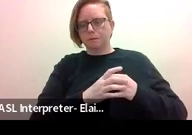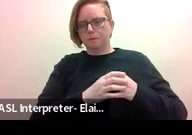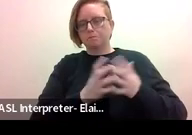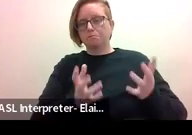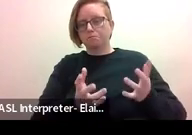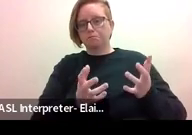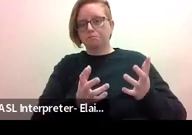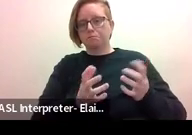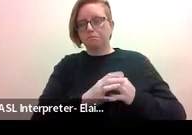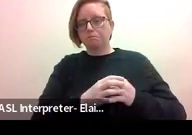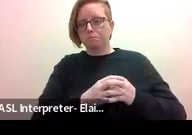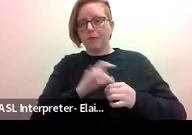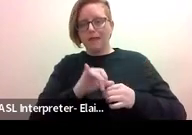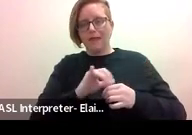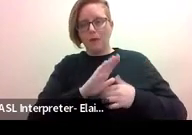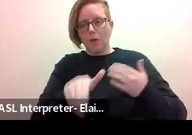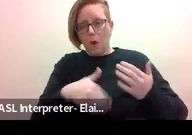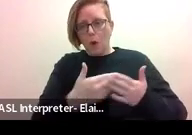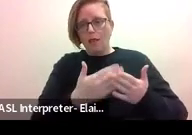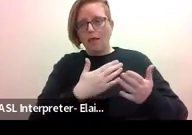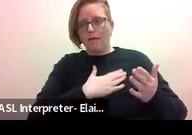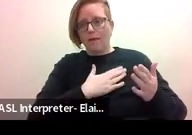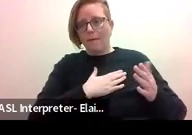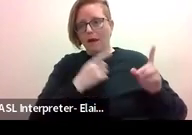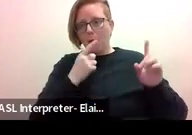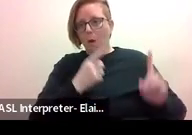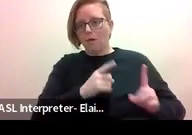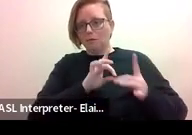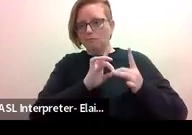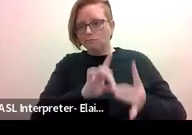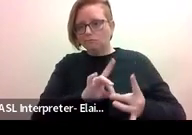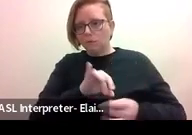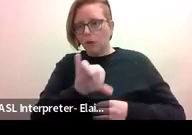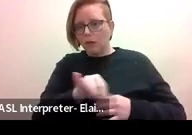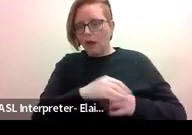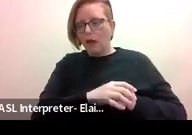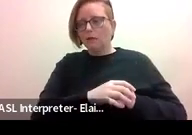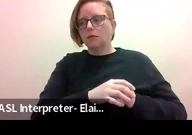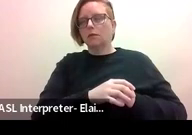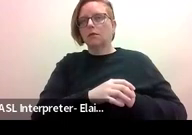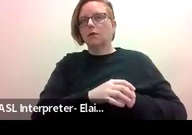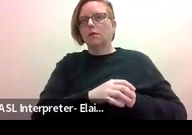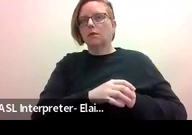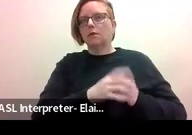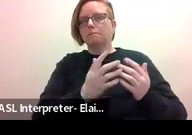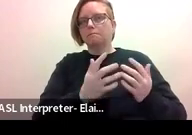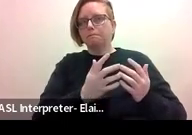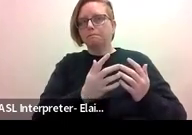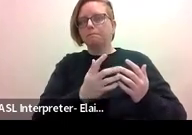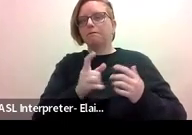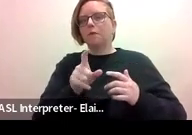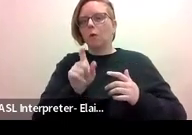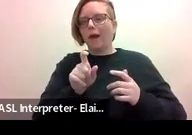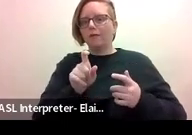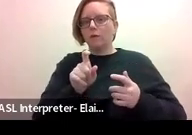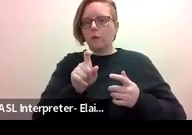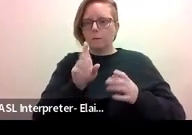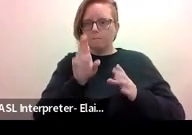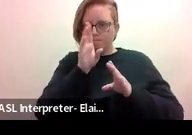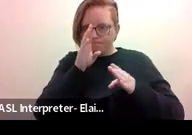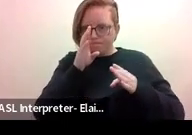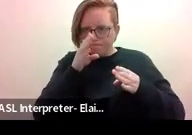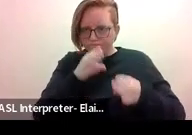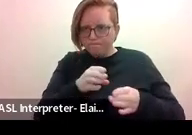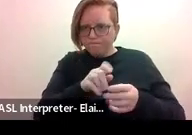yeah, that was all of my gaps and goals, but you're just going to kind of pull out specific skills that you're